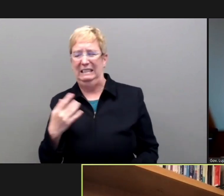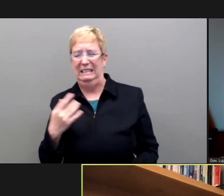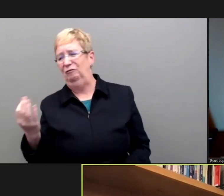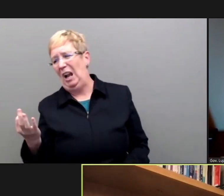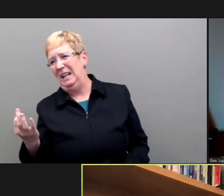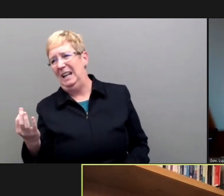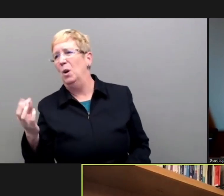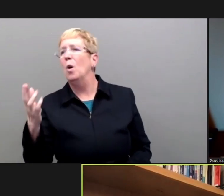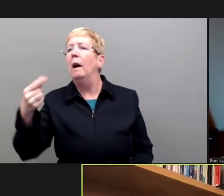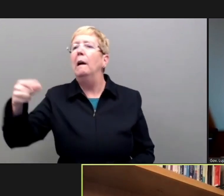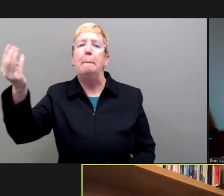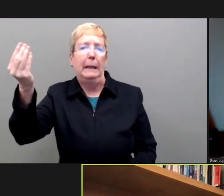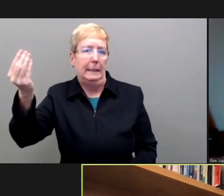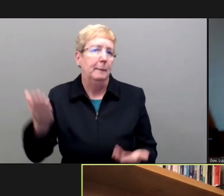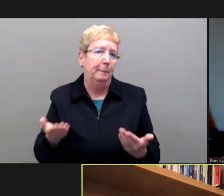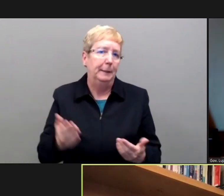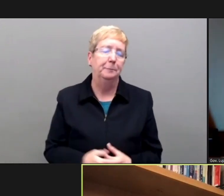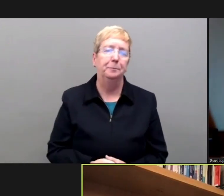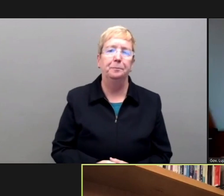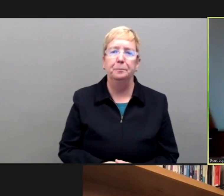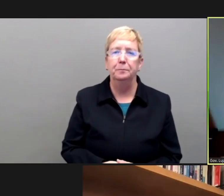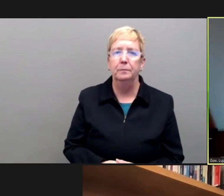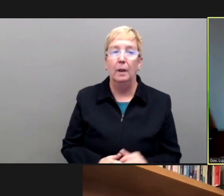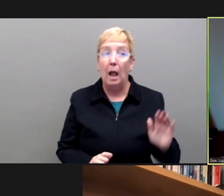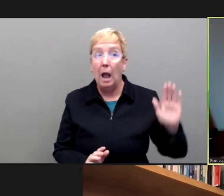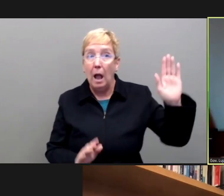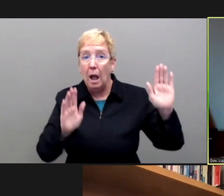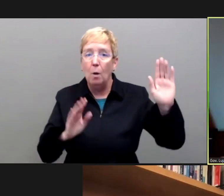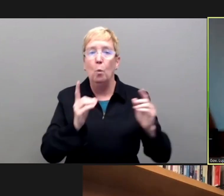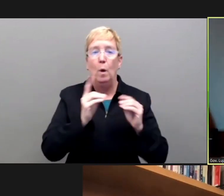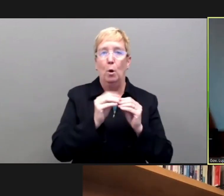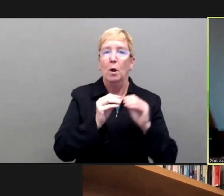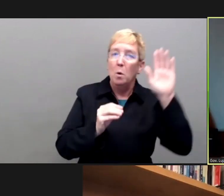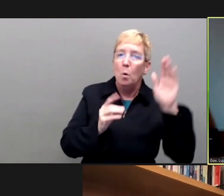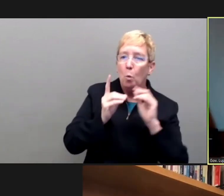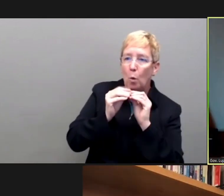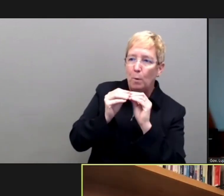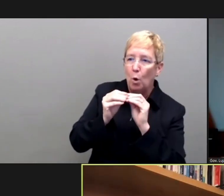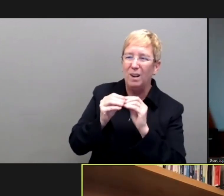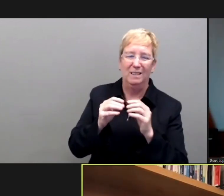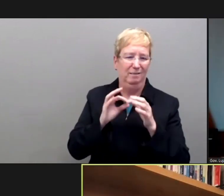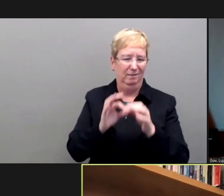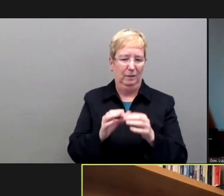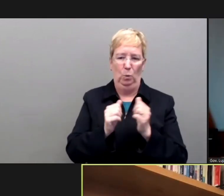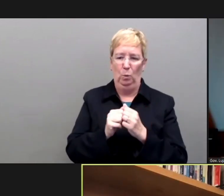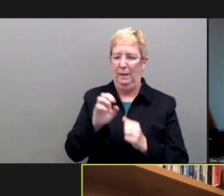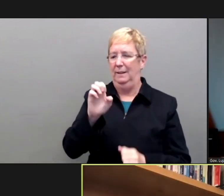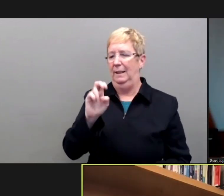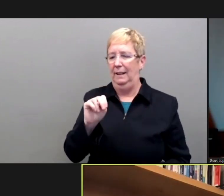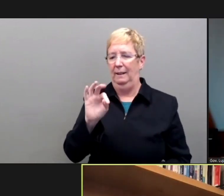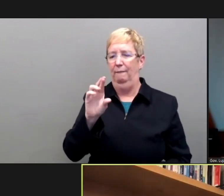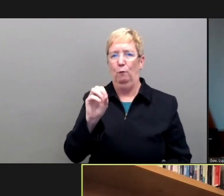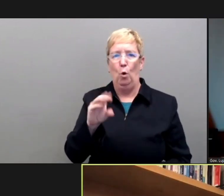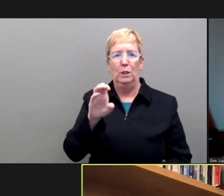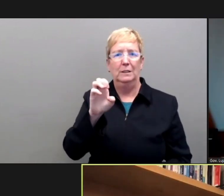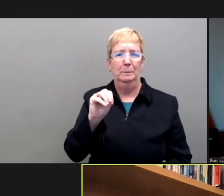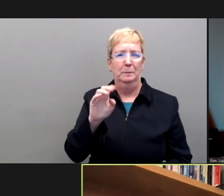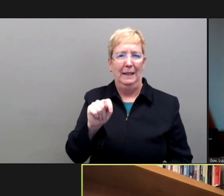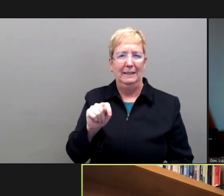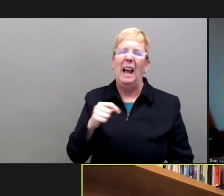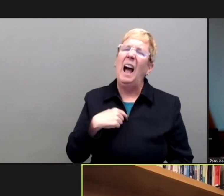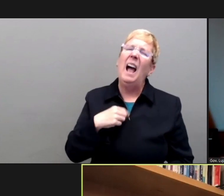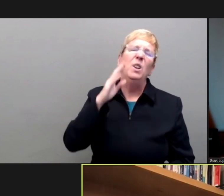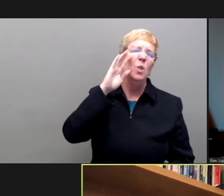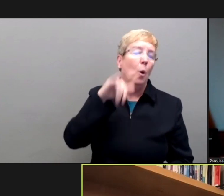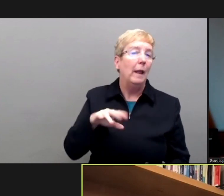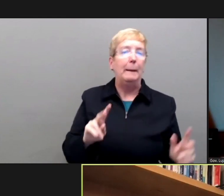week. Thanks. One more thing. Okay. Just one last thing on enforcement. I know everybody immediately goes to the